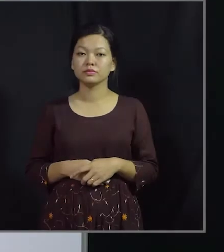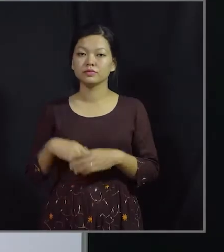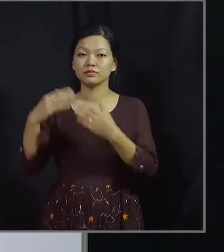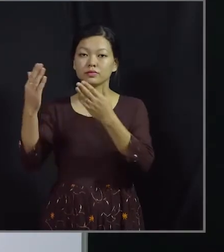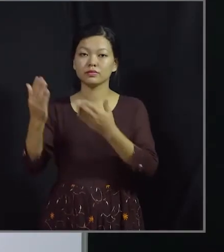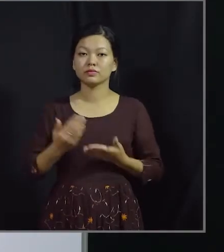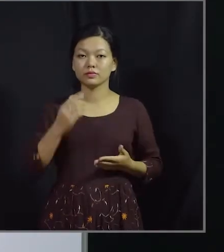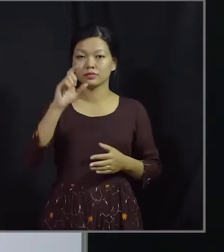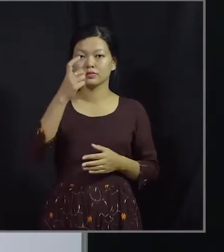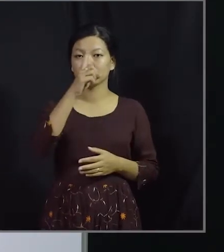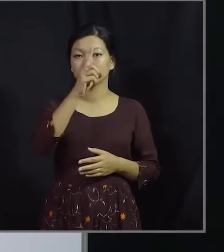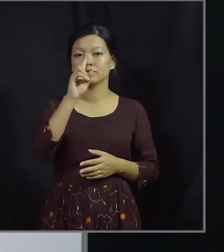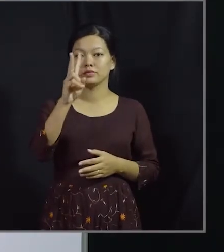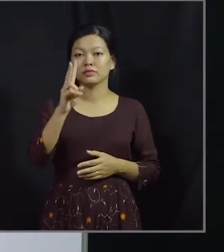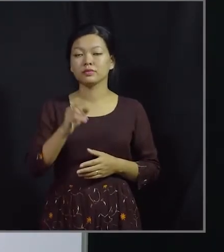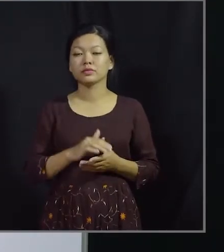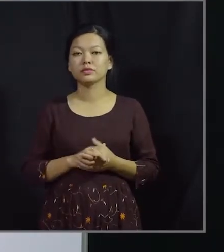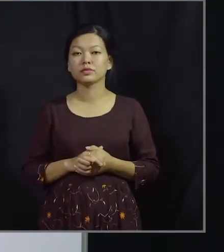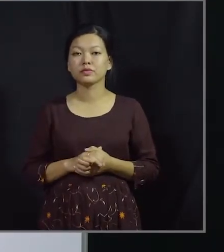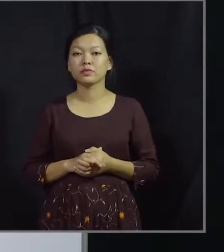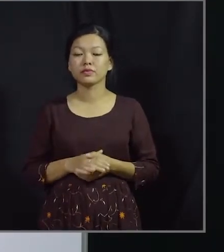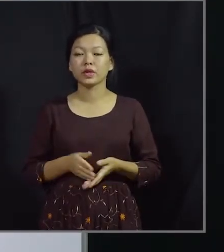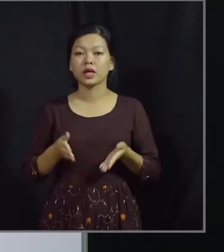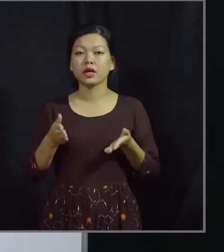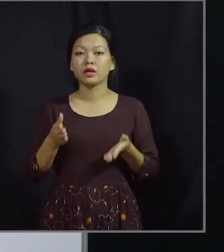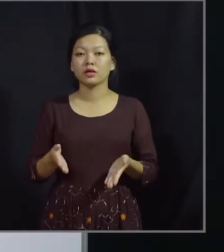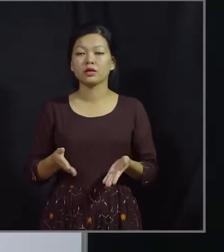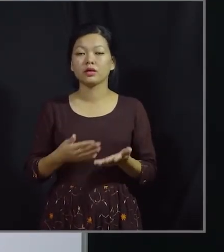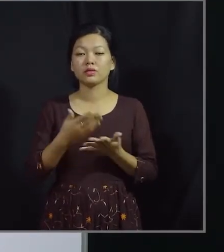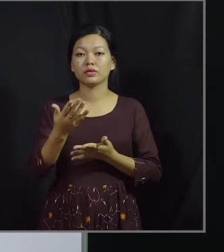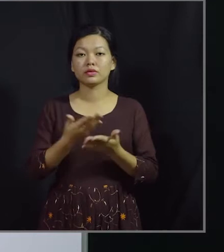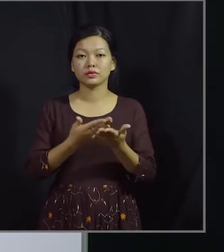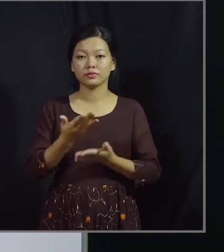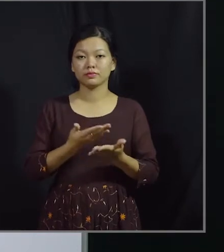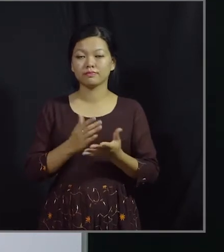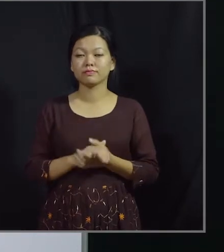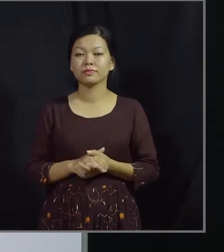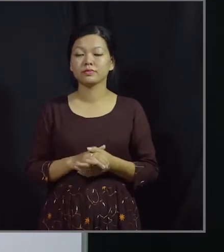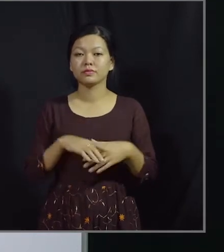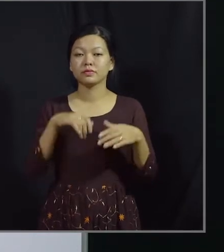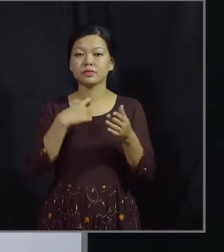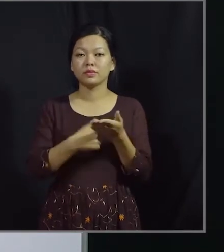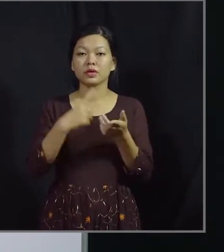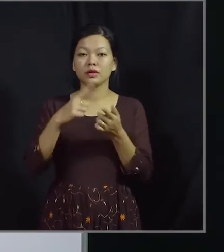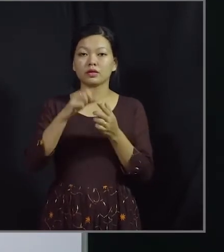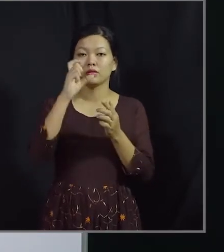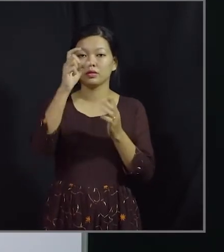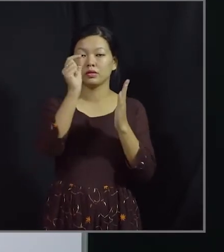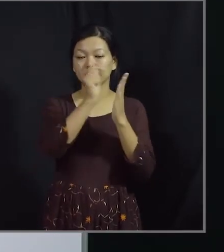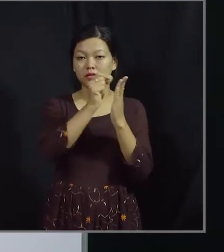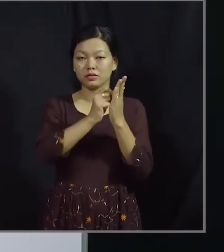Welcome to class 12 accountancy class. Today we will be discussing about reconstitution of